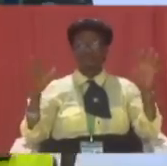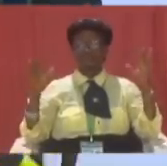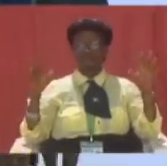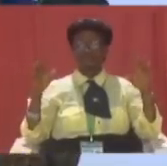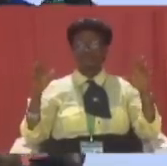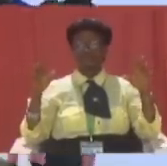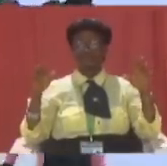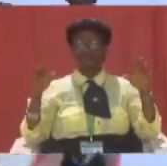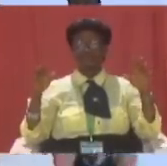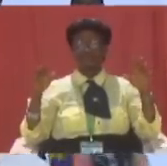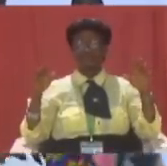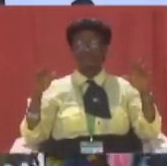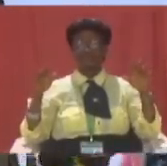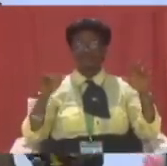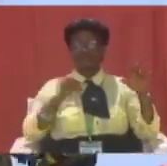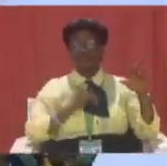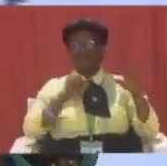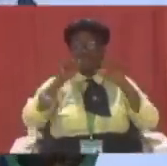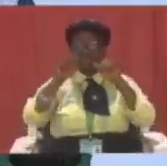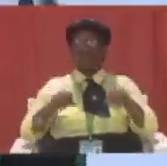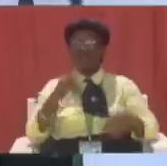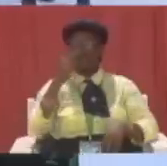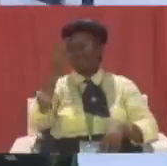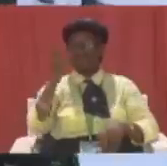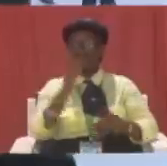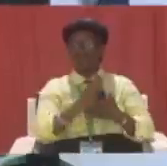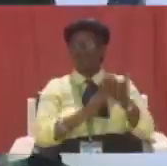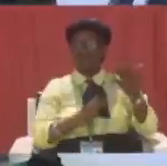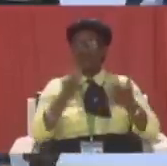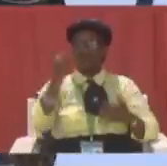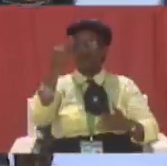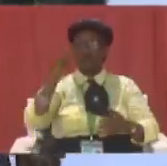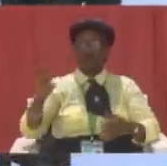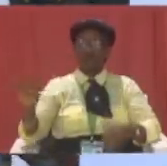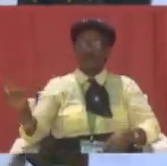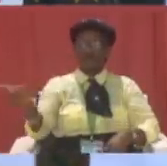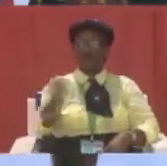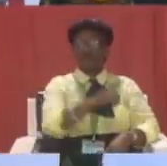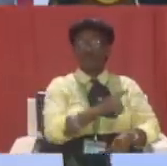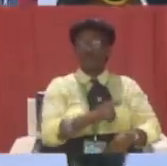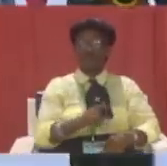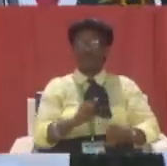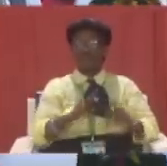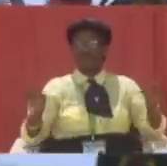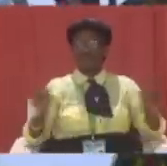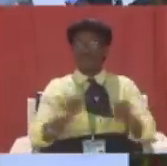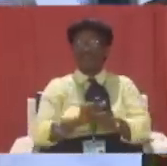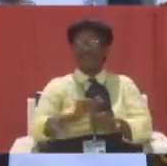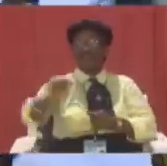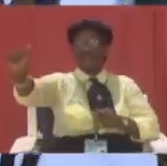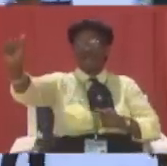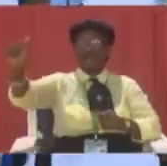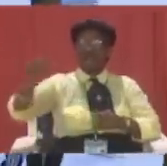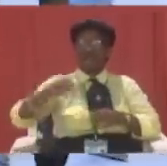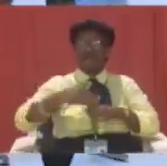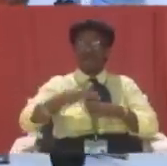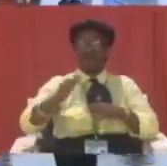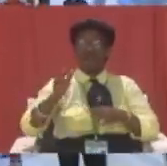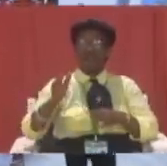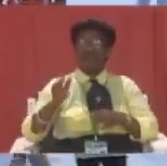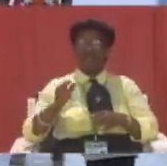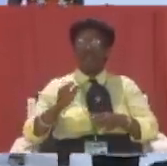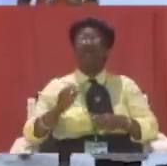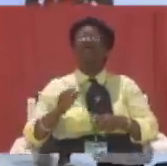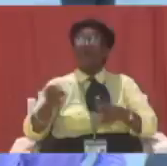Yeah, I can see some of you very far away. Keep coming, keep coming. Don't stop.